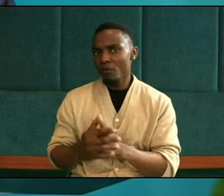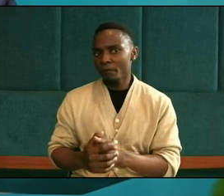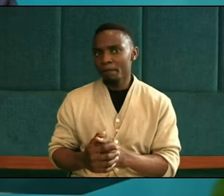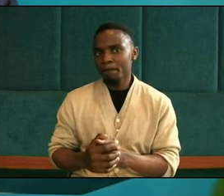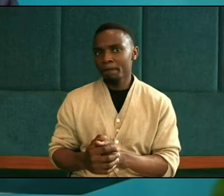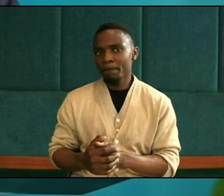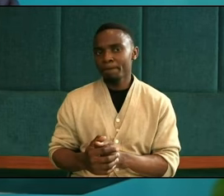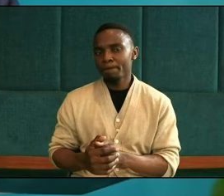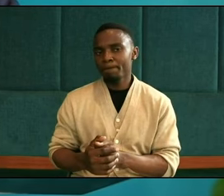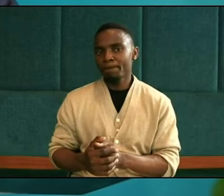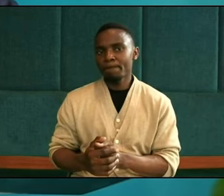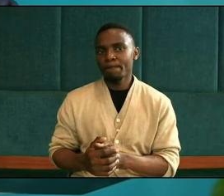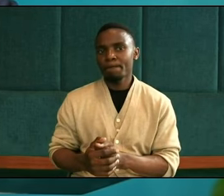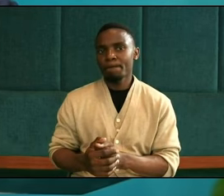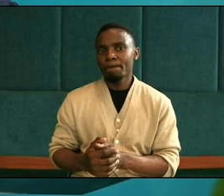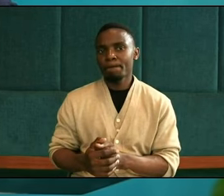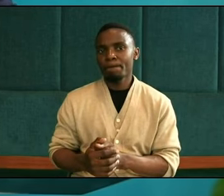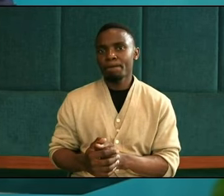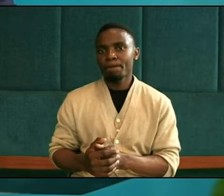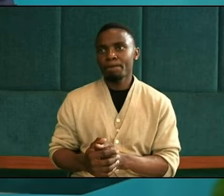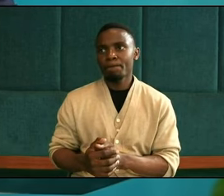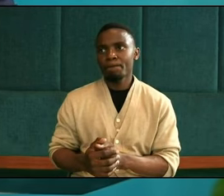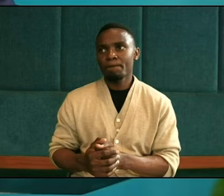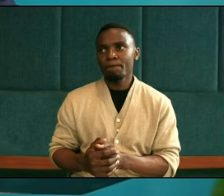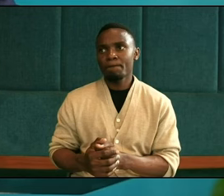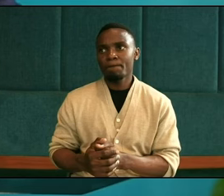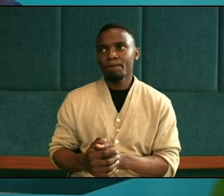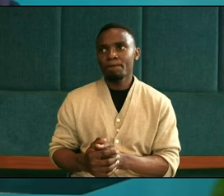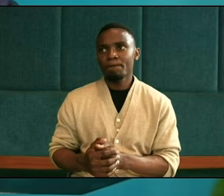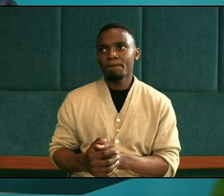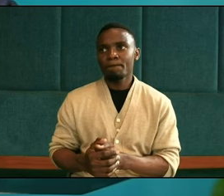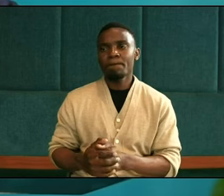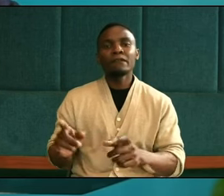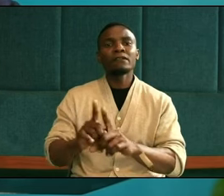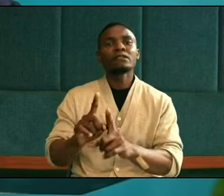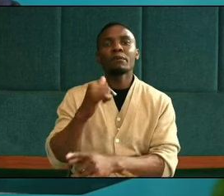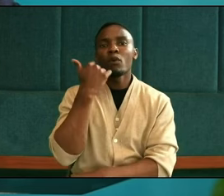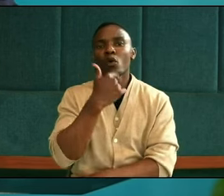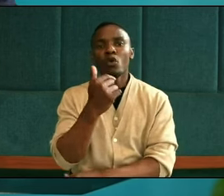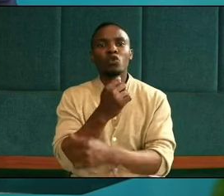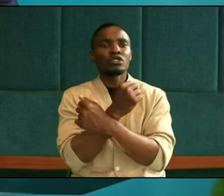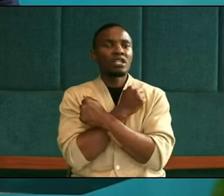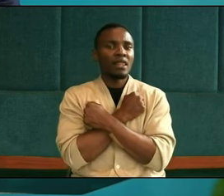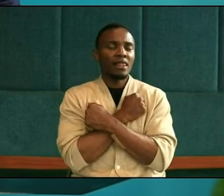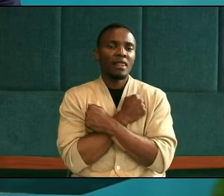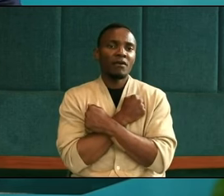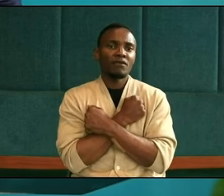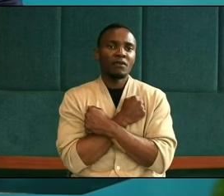for perfectly what is pure, whose life is tough and